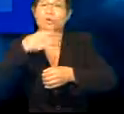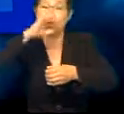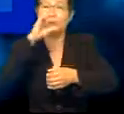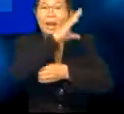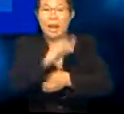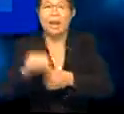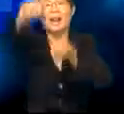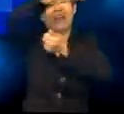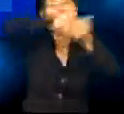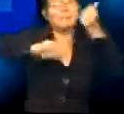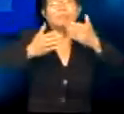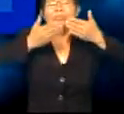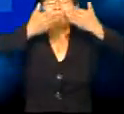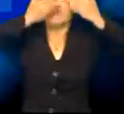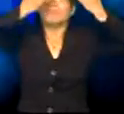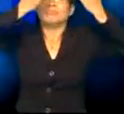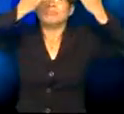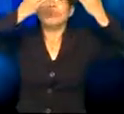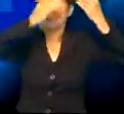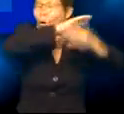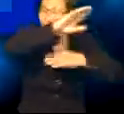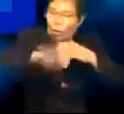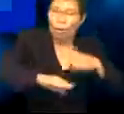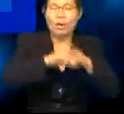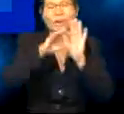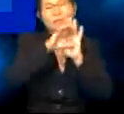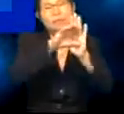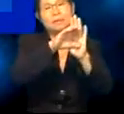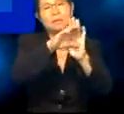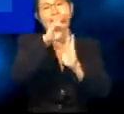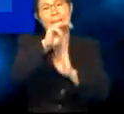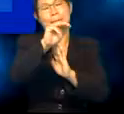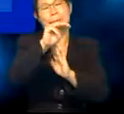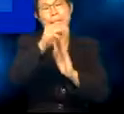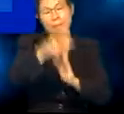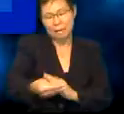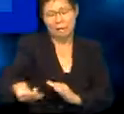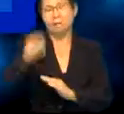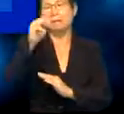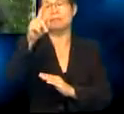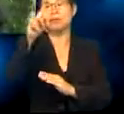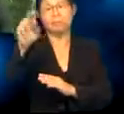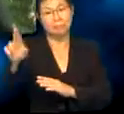drank, and the air that you breathe are all examples of matter.